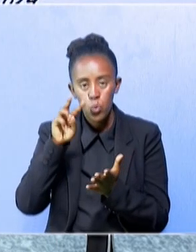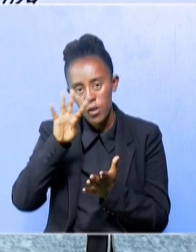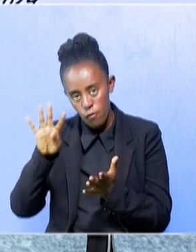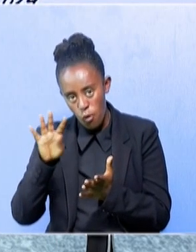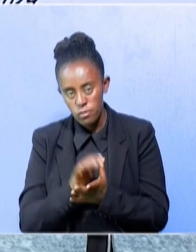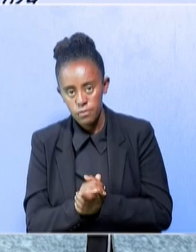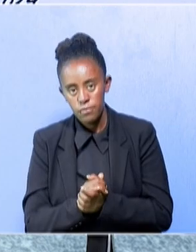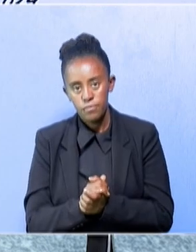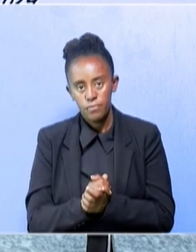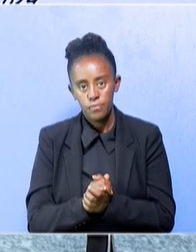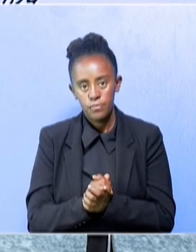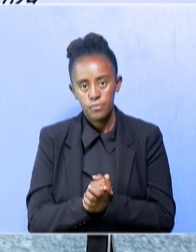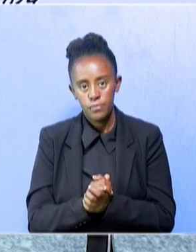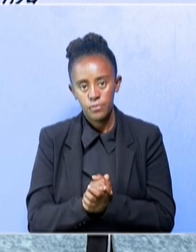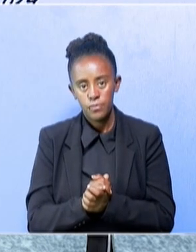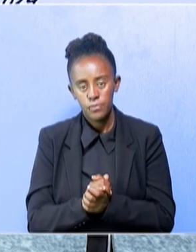2024.